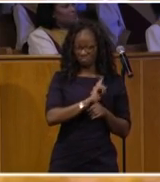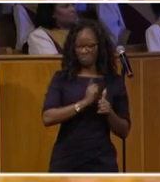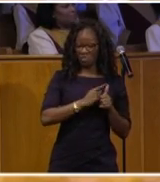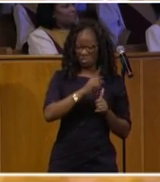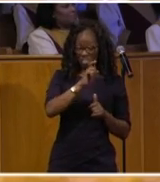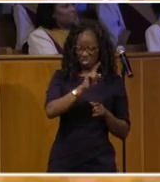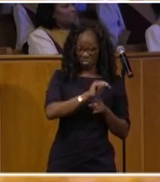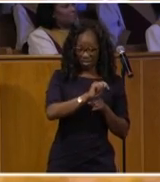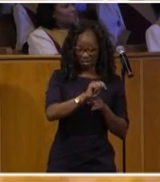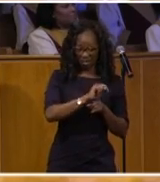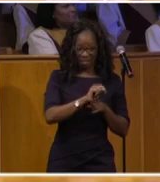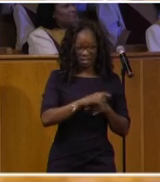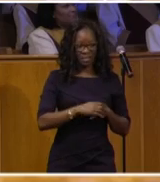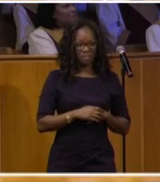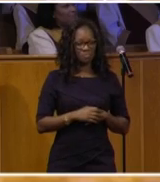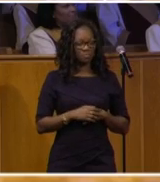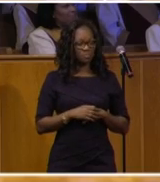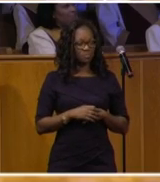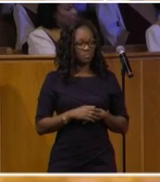Right. That